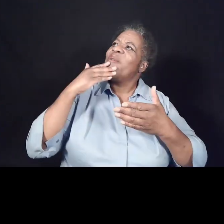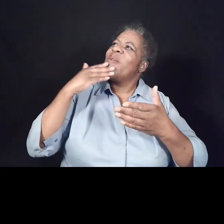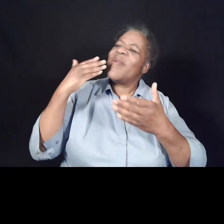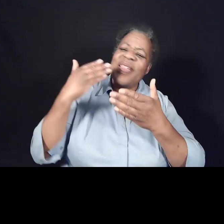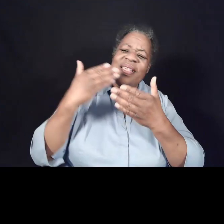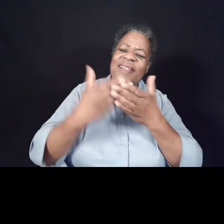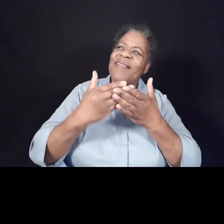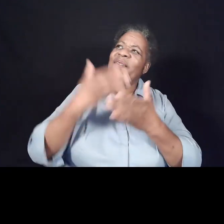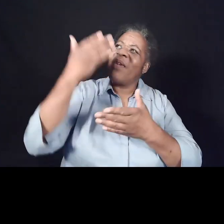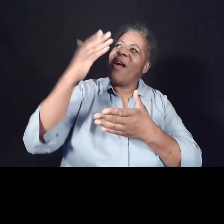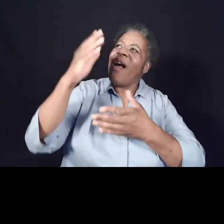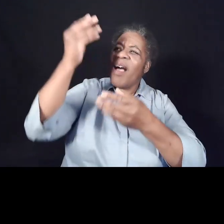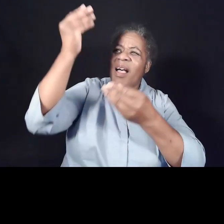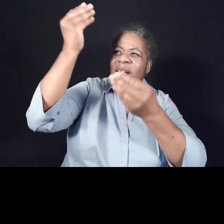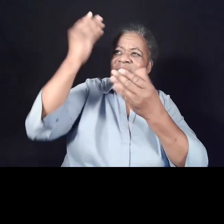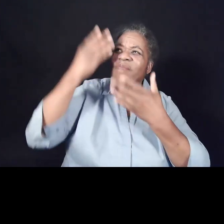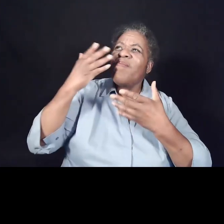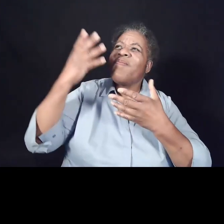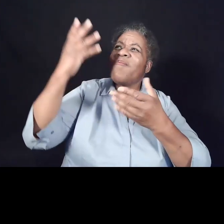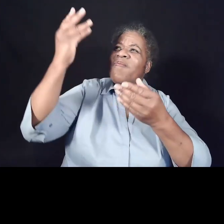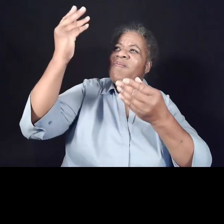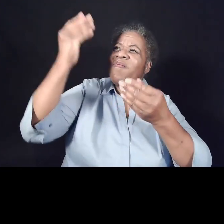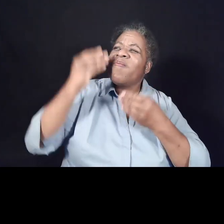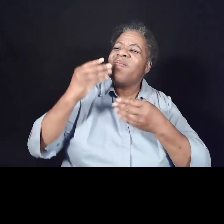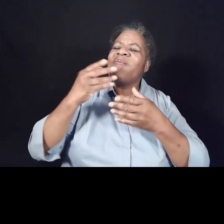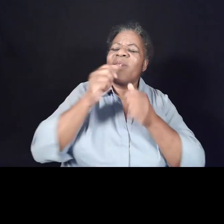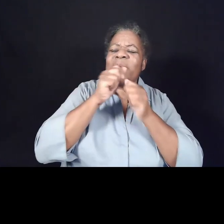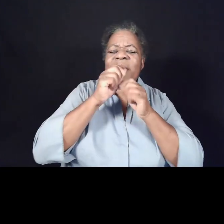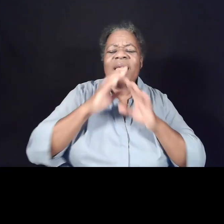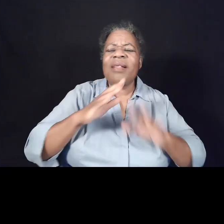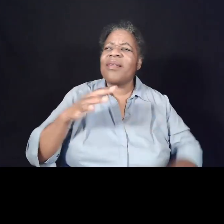of God.